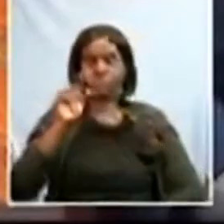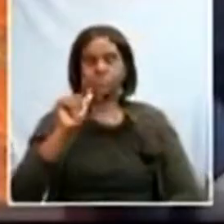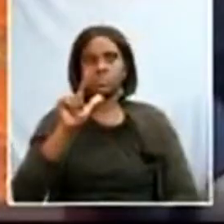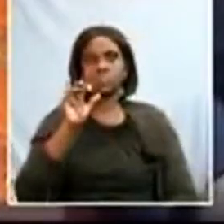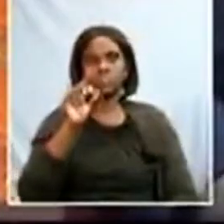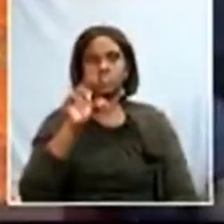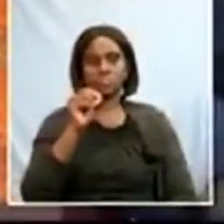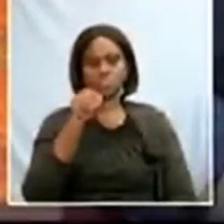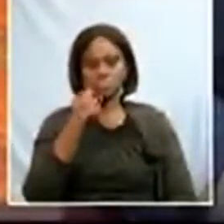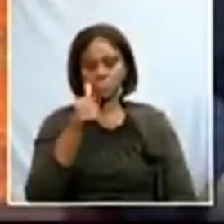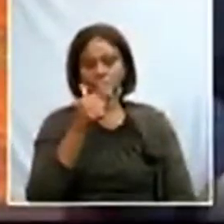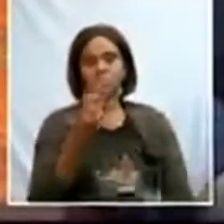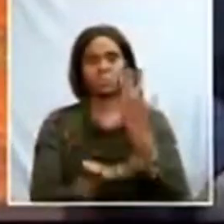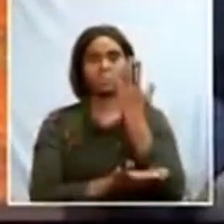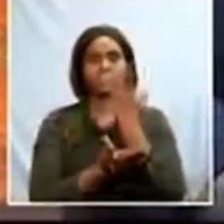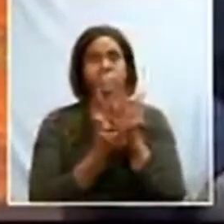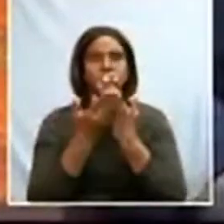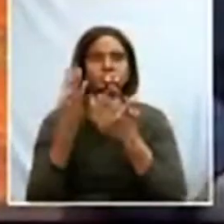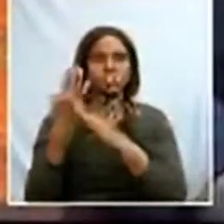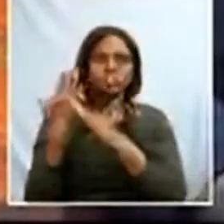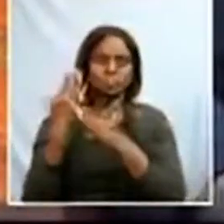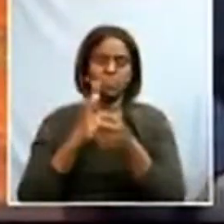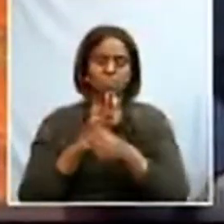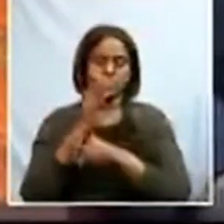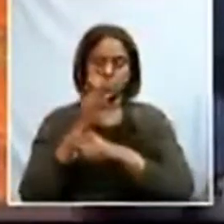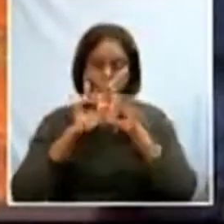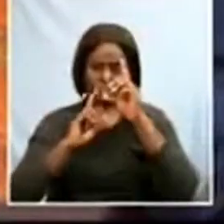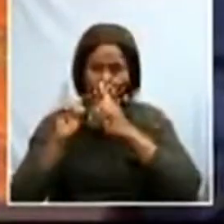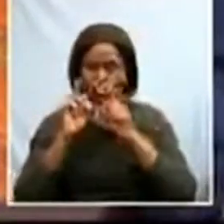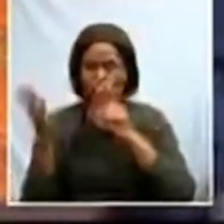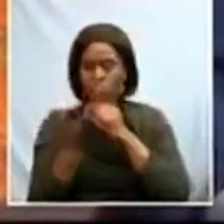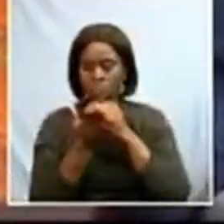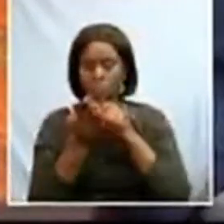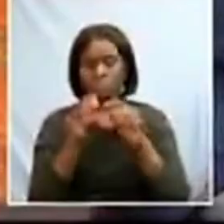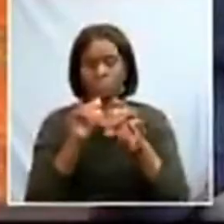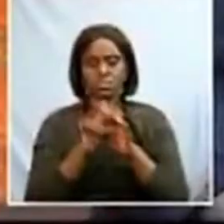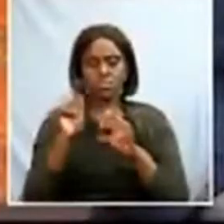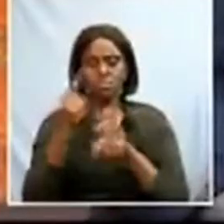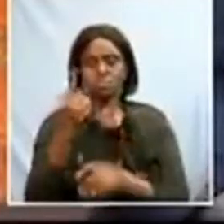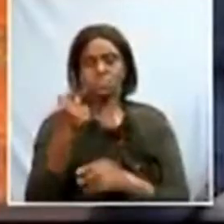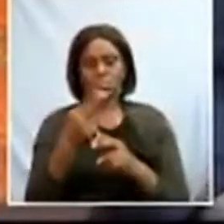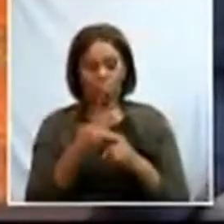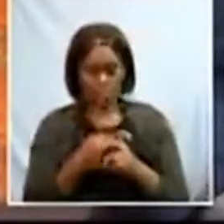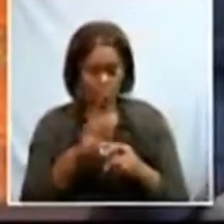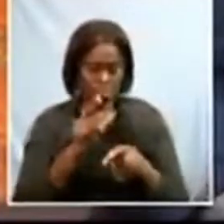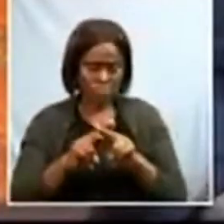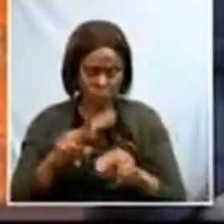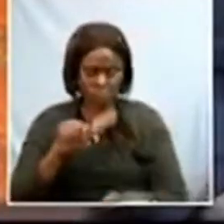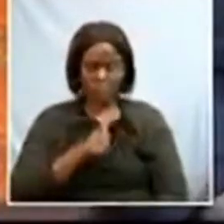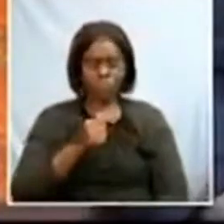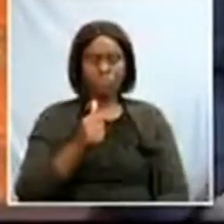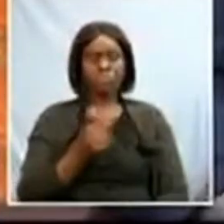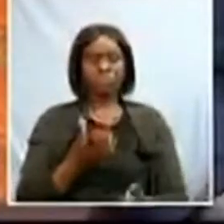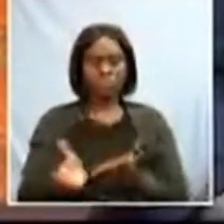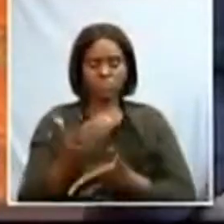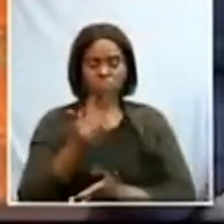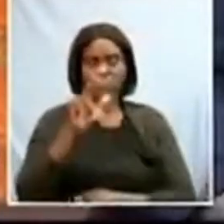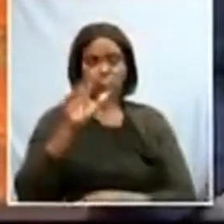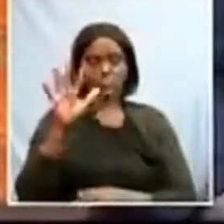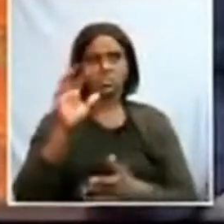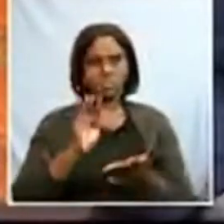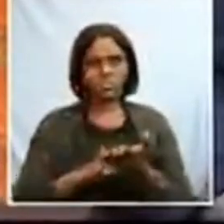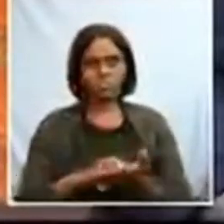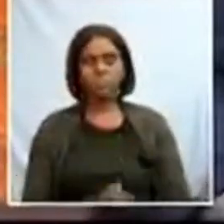an improvement which never used to be there after the engagements. In the first 3 months, Chair, we recovered about